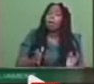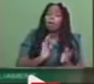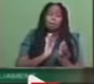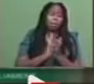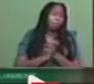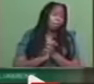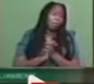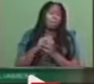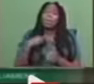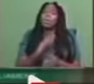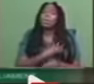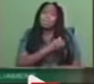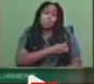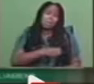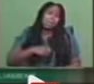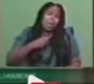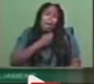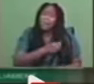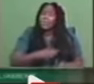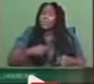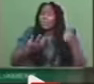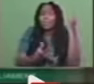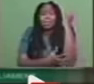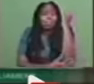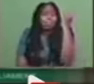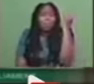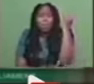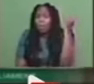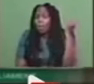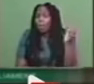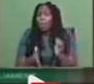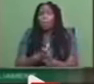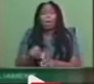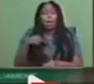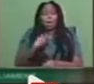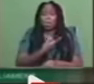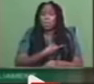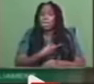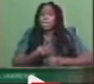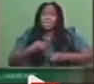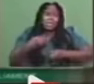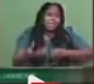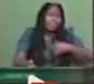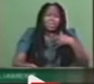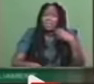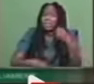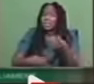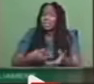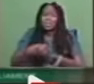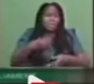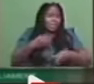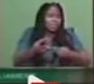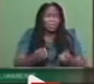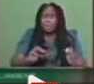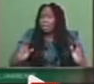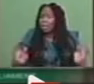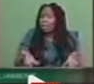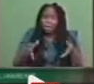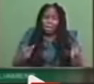saved millions by reducing the number of meals for poor children in schools and the number of people who got food cards. Tell